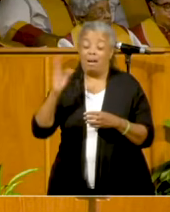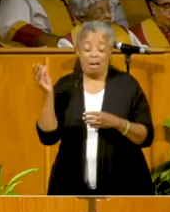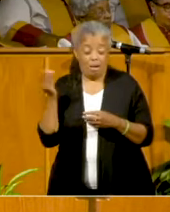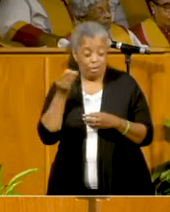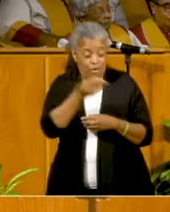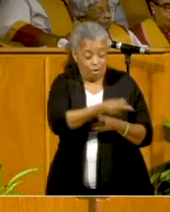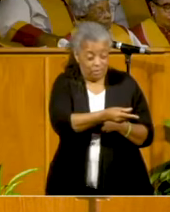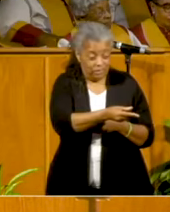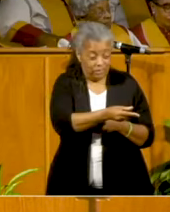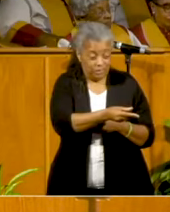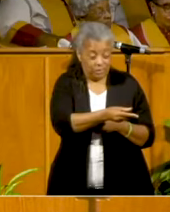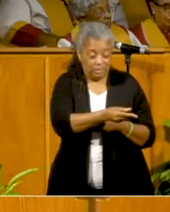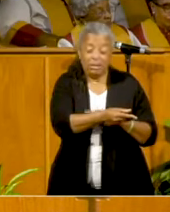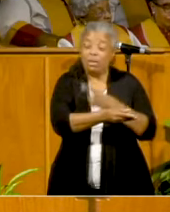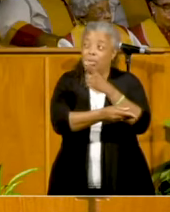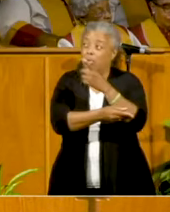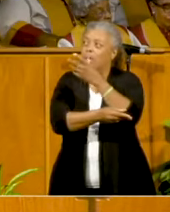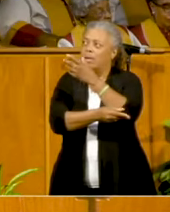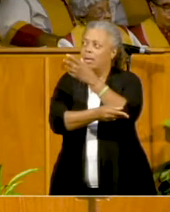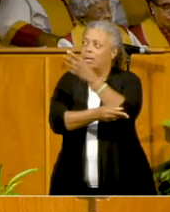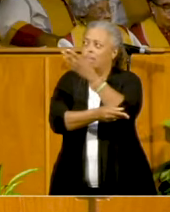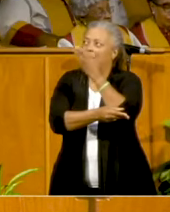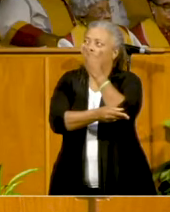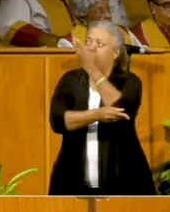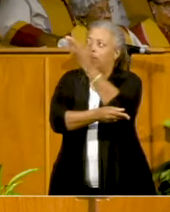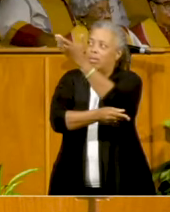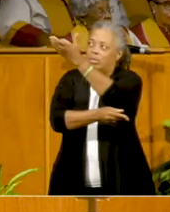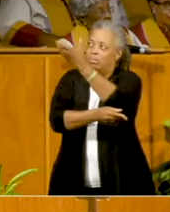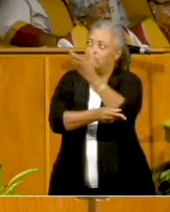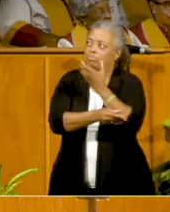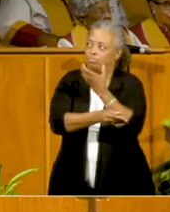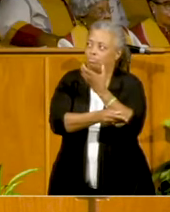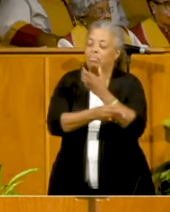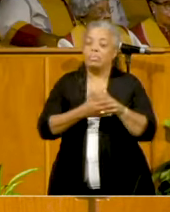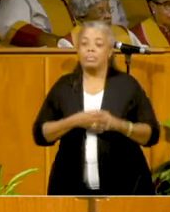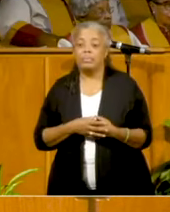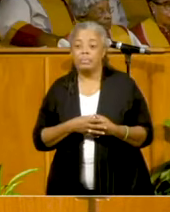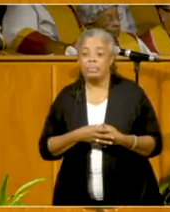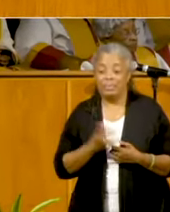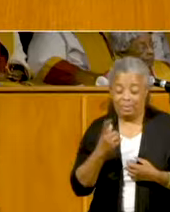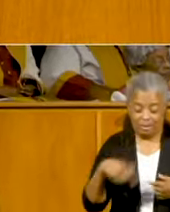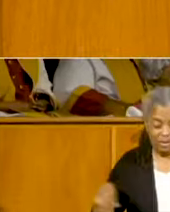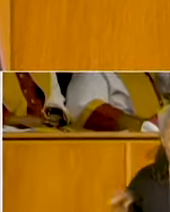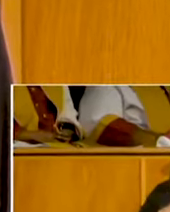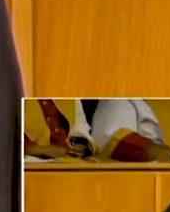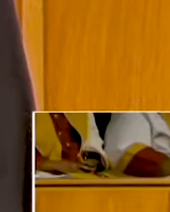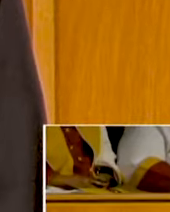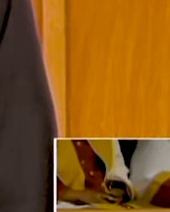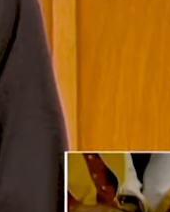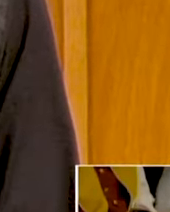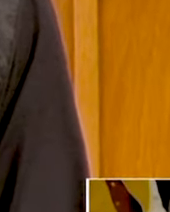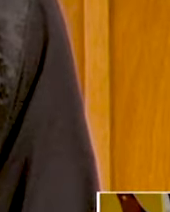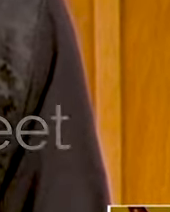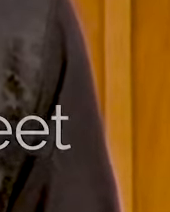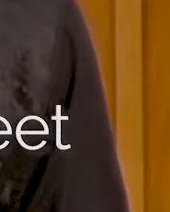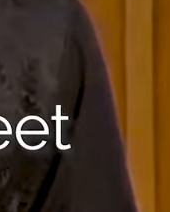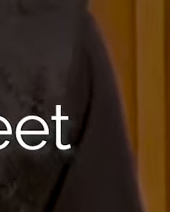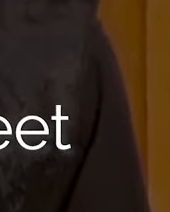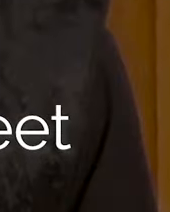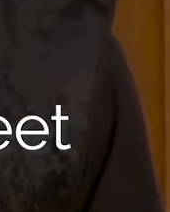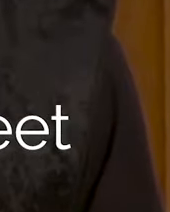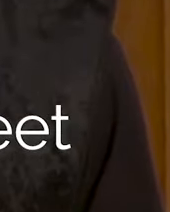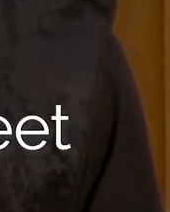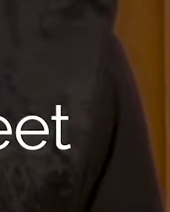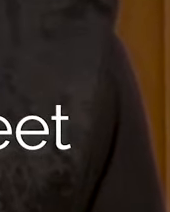it. You have to say yes. You are forgiven.